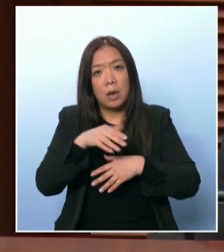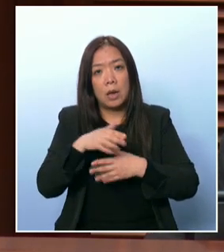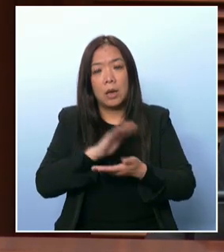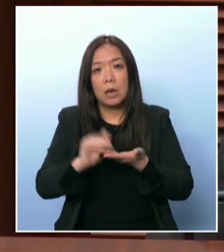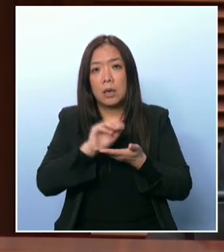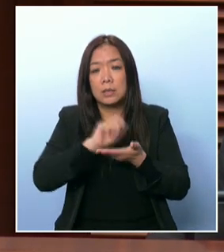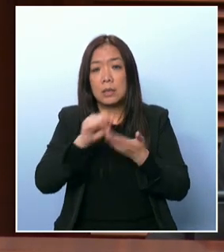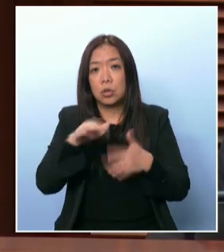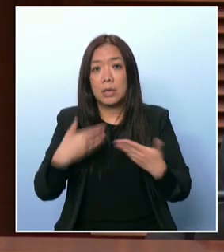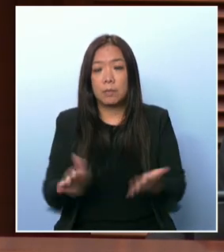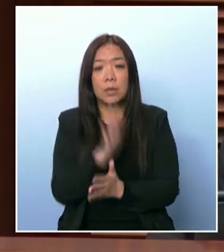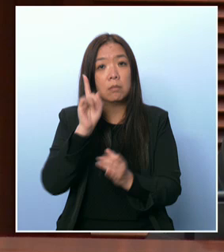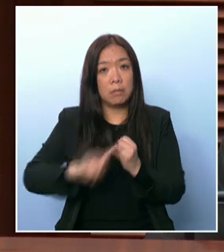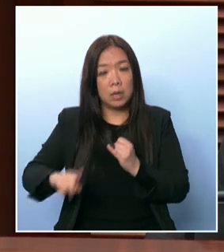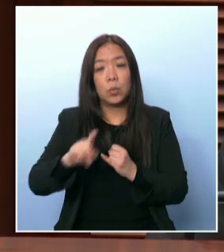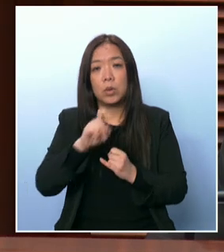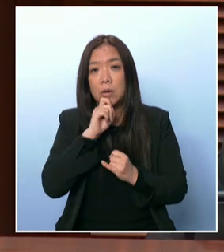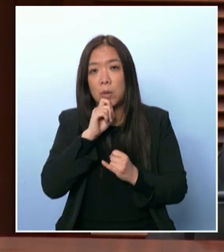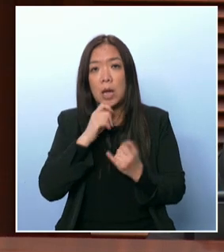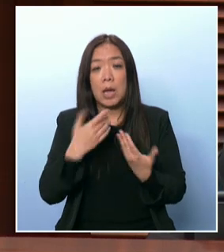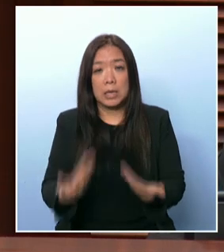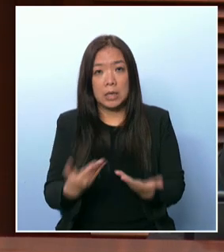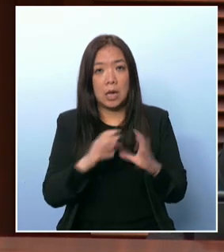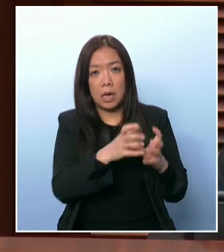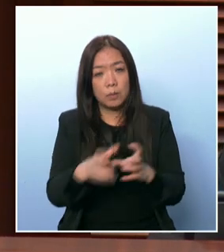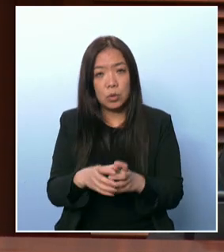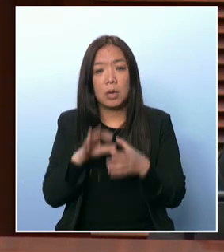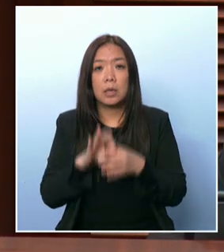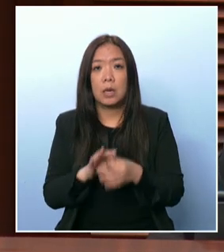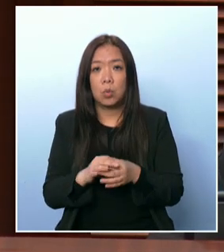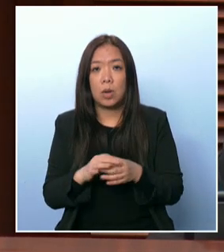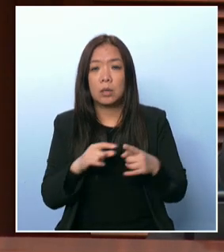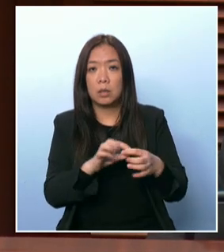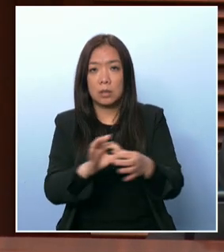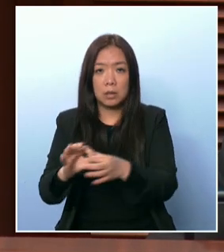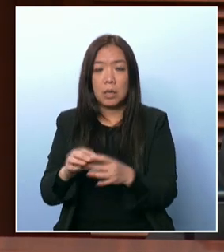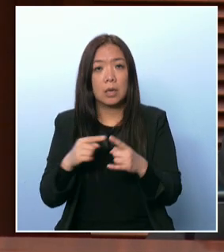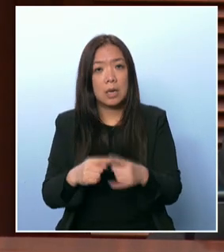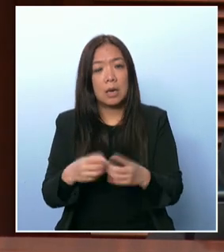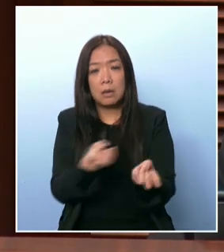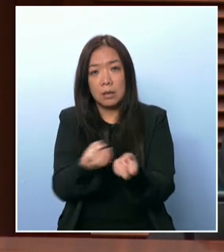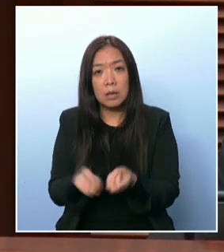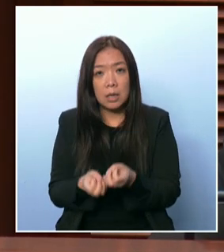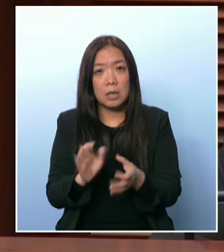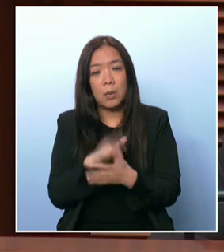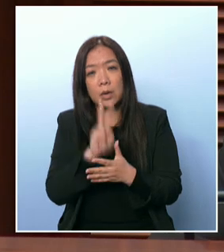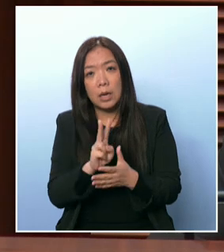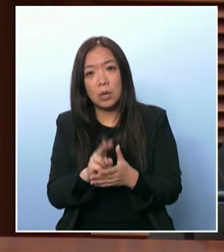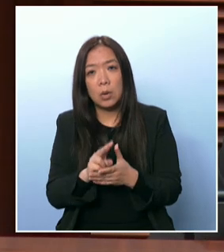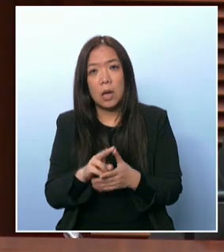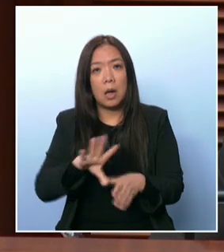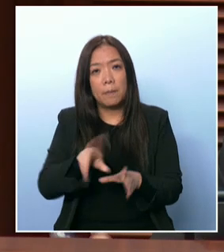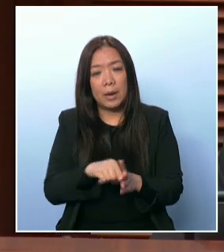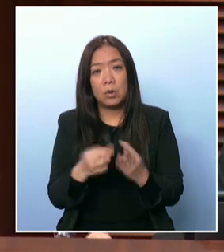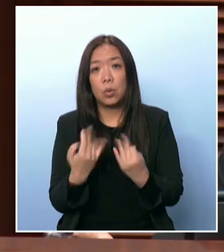Now for the blueprint, the policy address mentioned that the blueprint would be